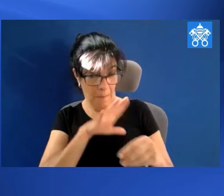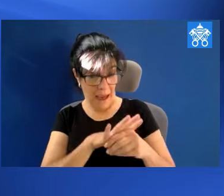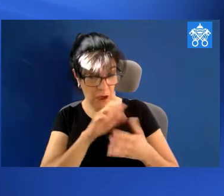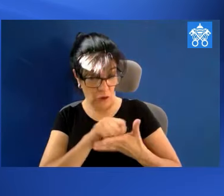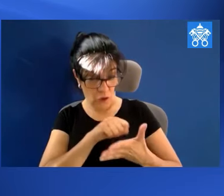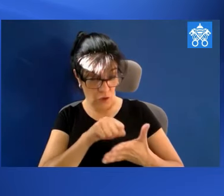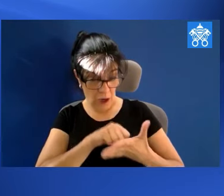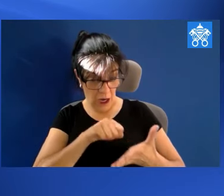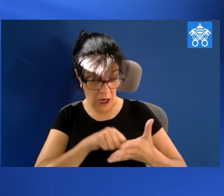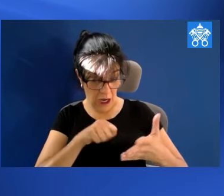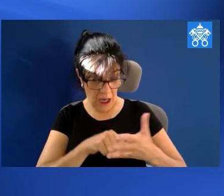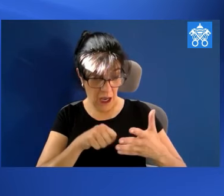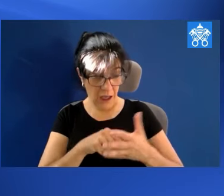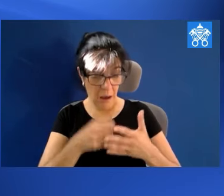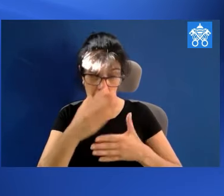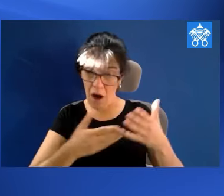writing,